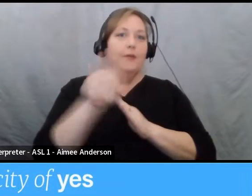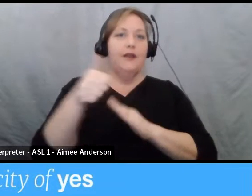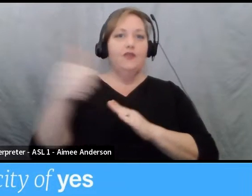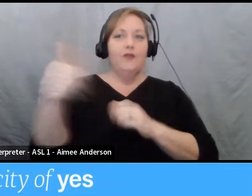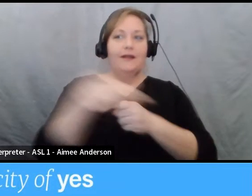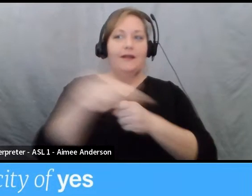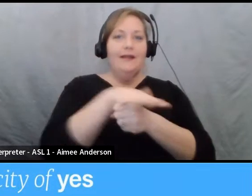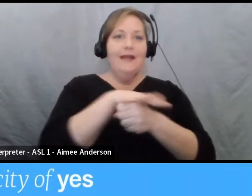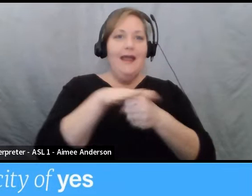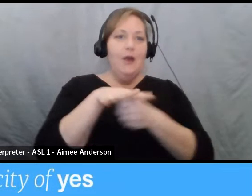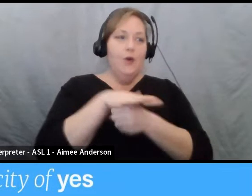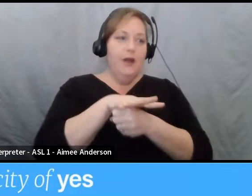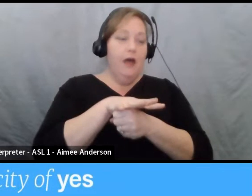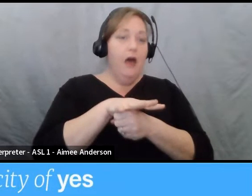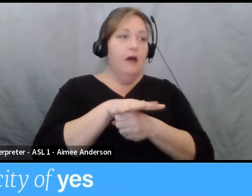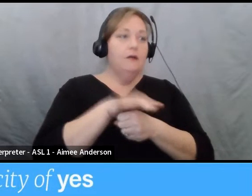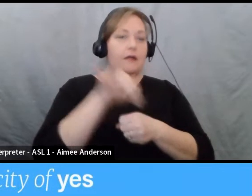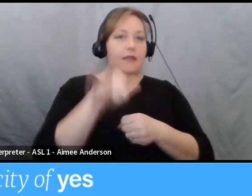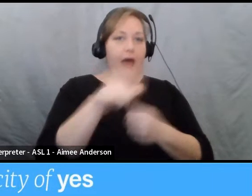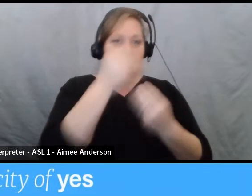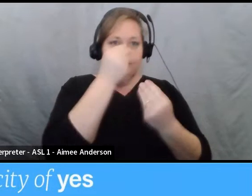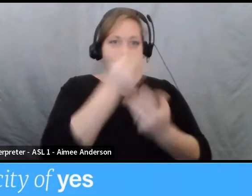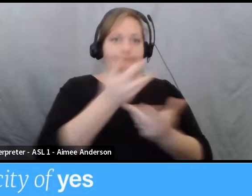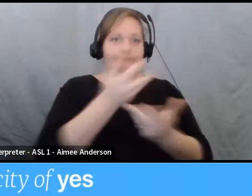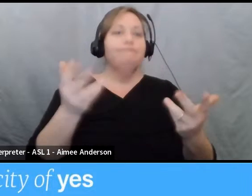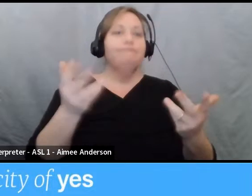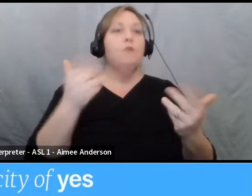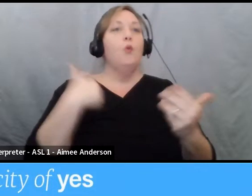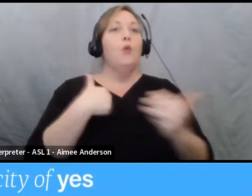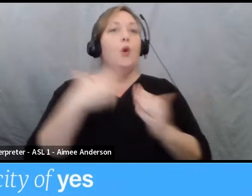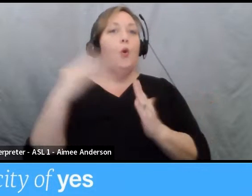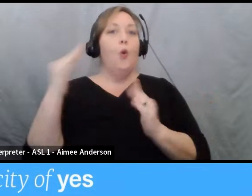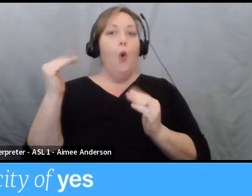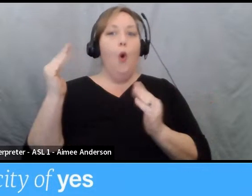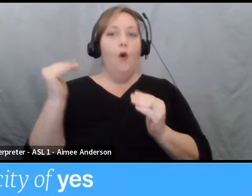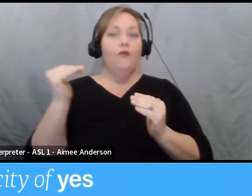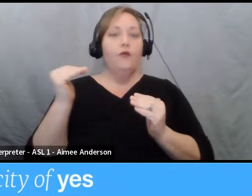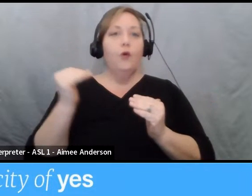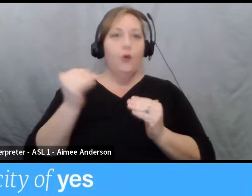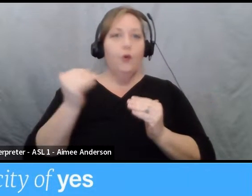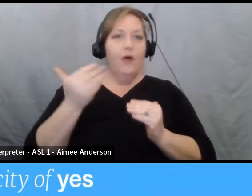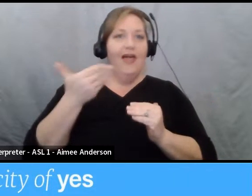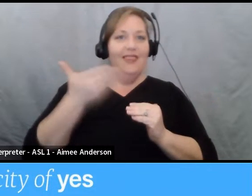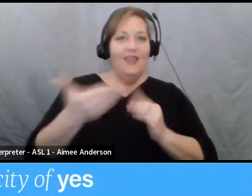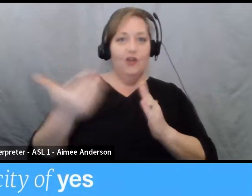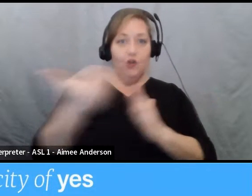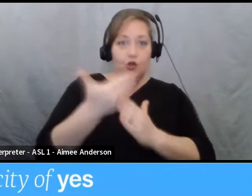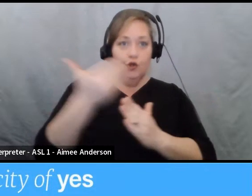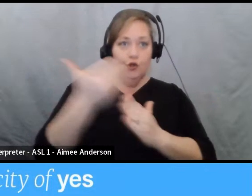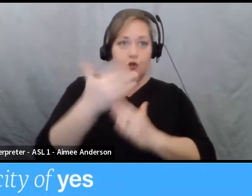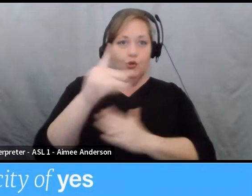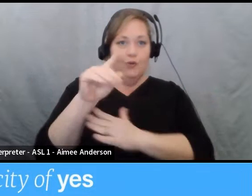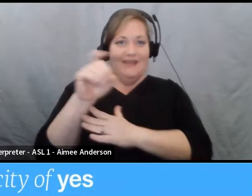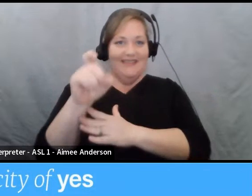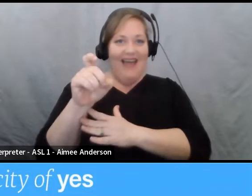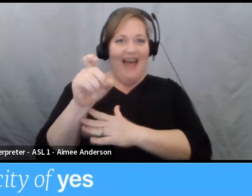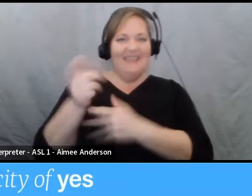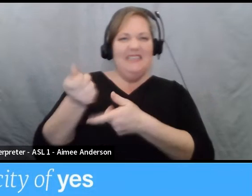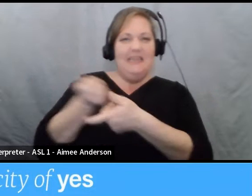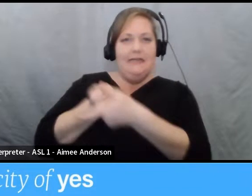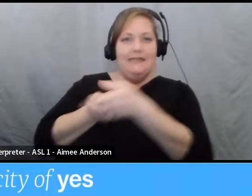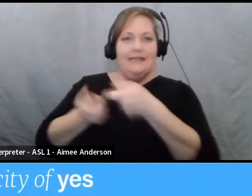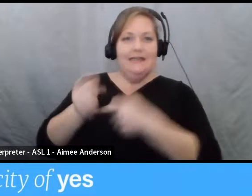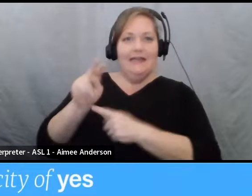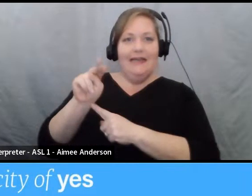areas. That said, we are hopeful that there will be a renewed tax incentive for mixed